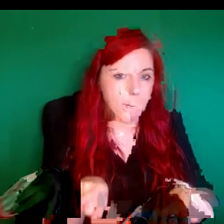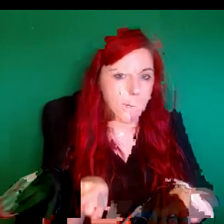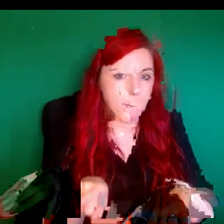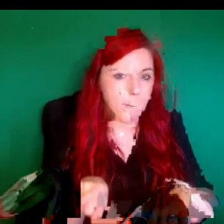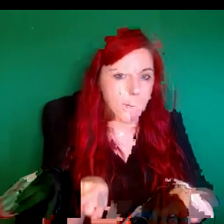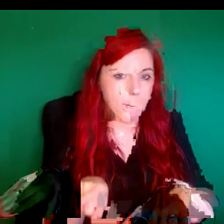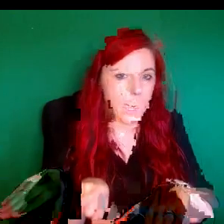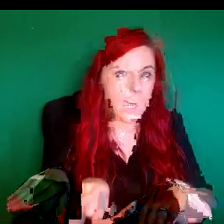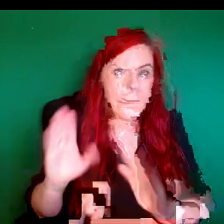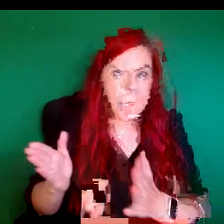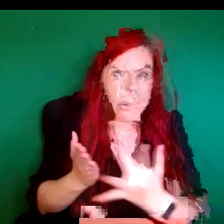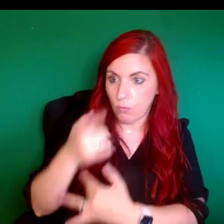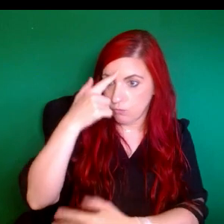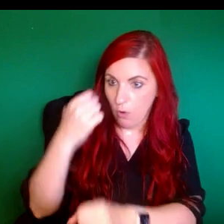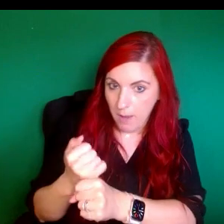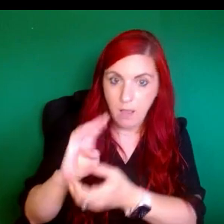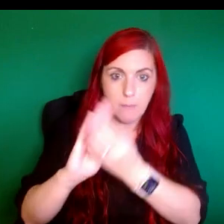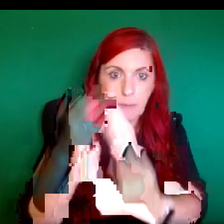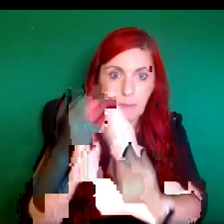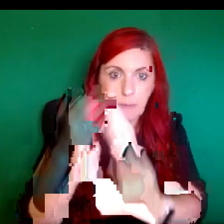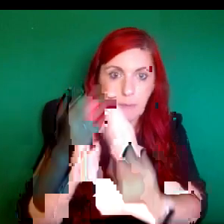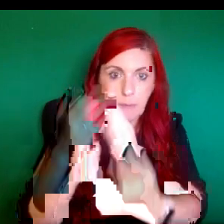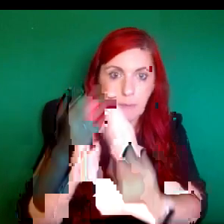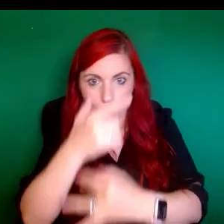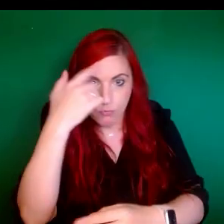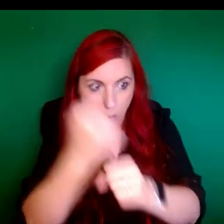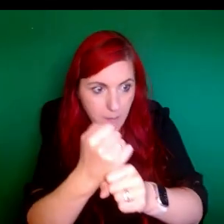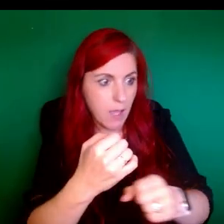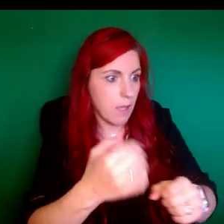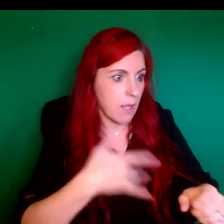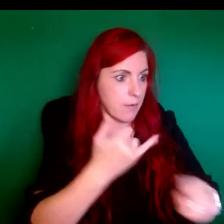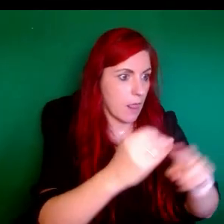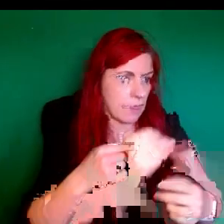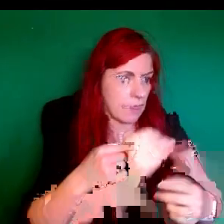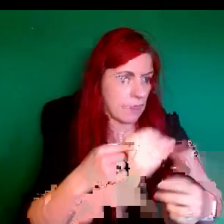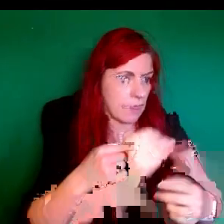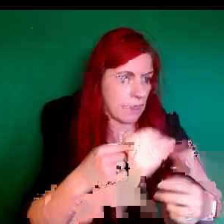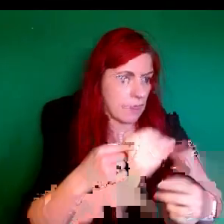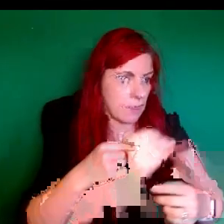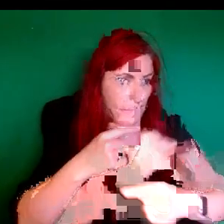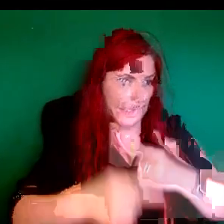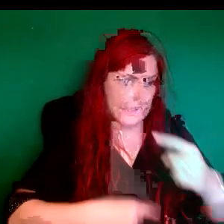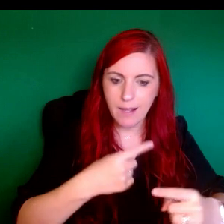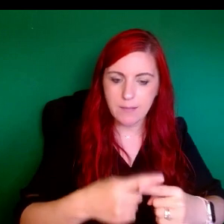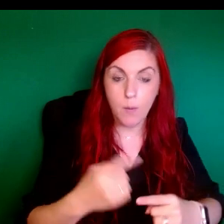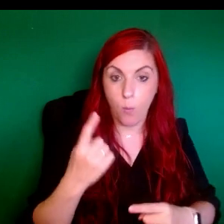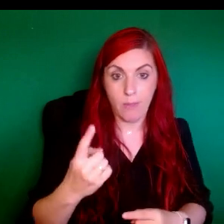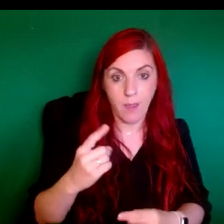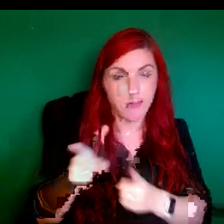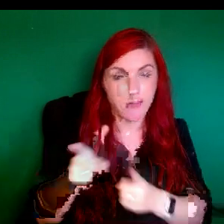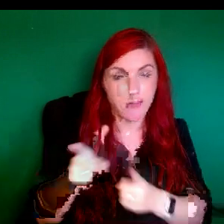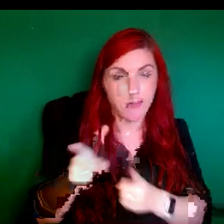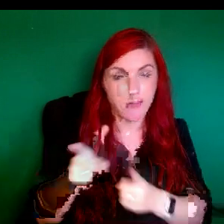cycles. Traumatized children becoming traumatized communities. So what COPE Galway is